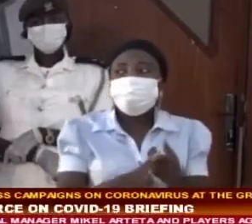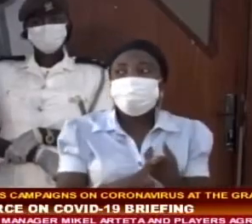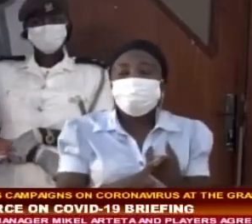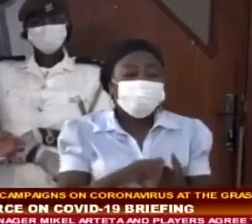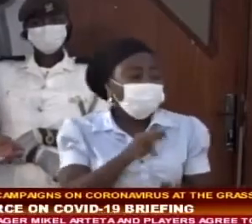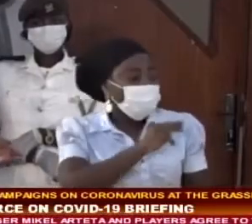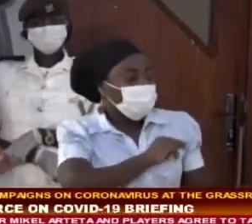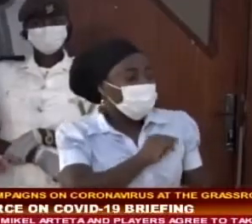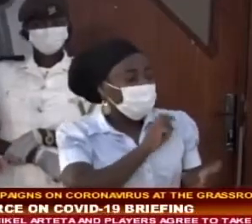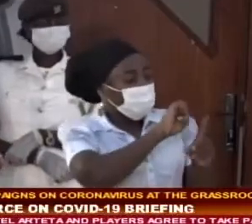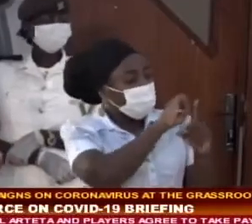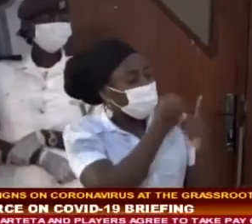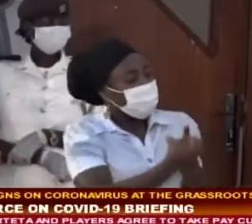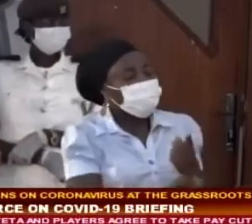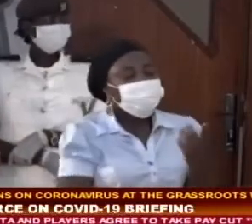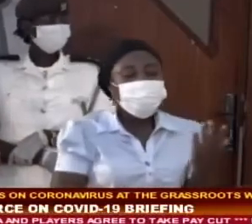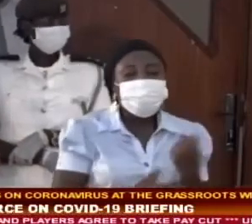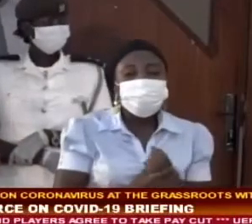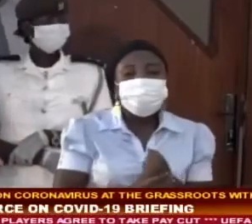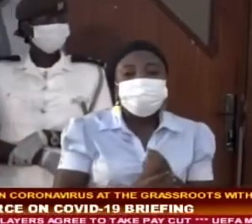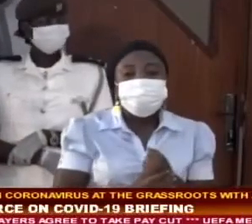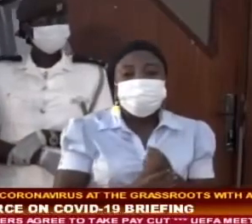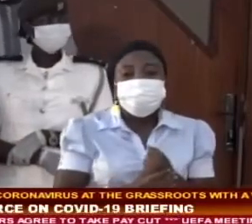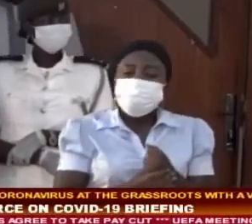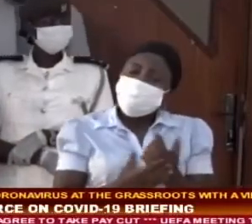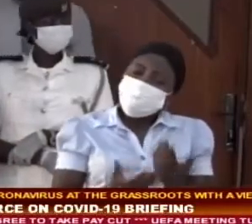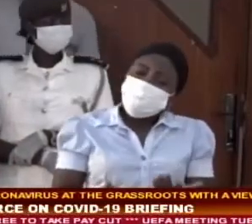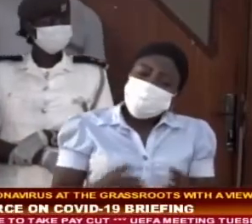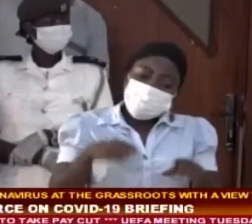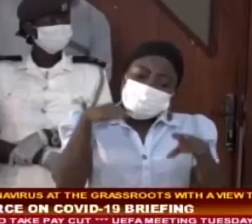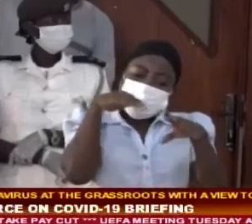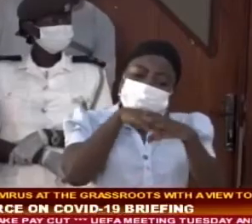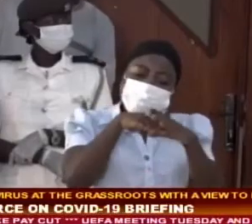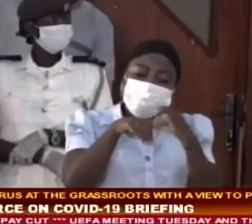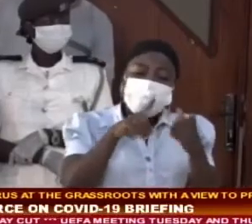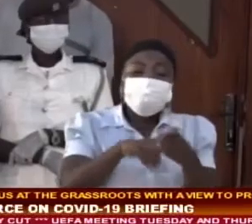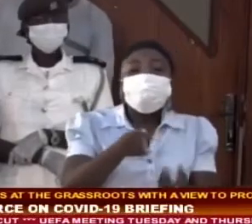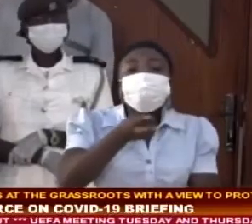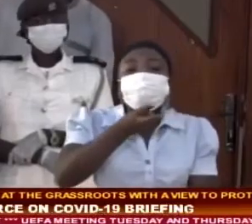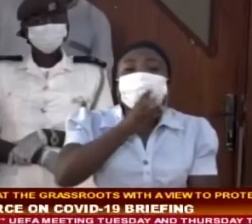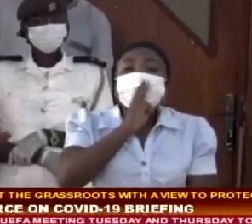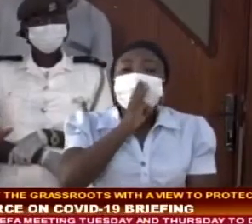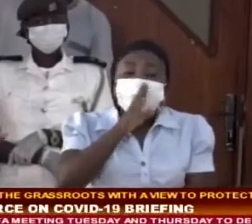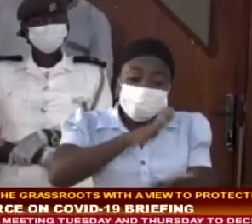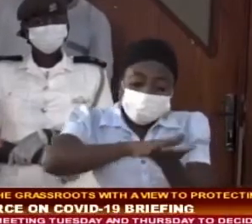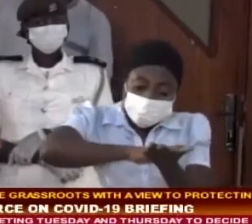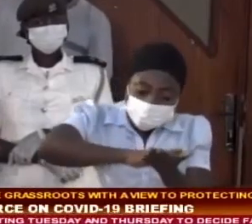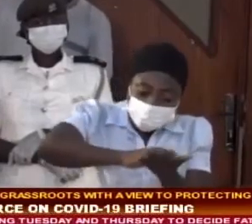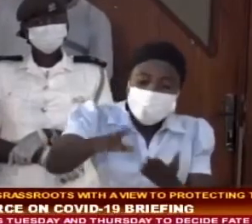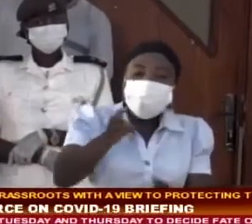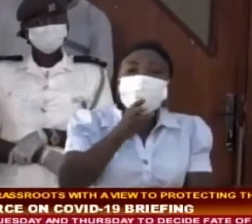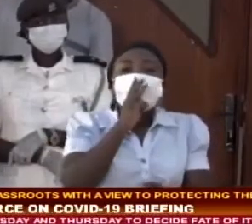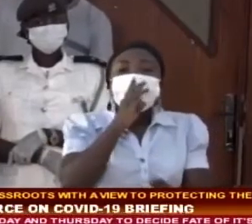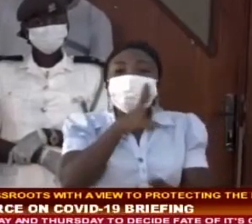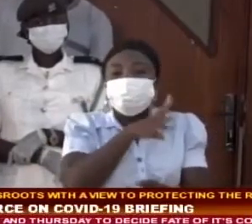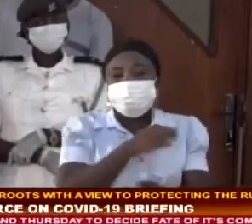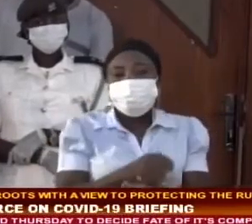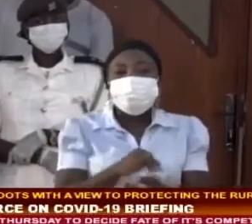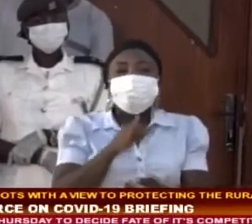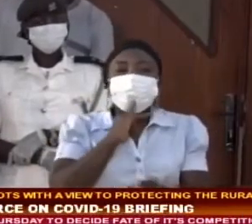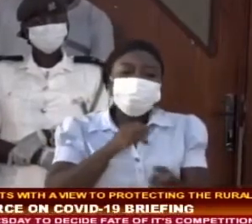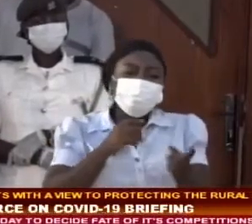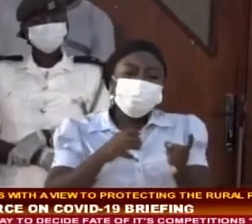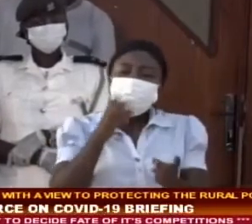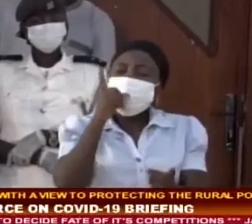the Minister of Environment. Now, access to potable water and sanitation, we see, is a